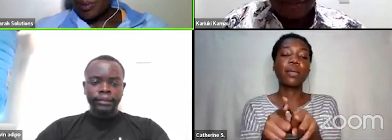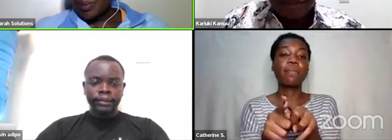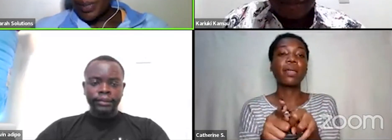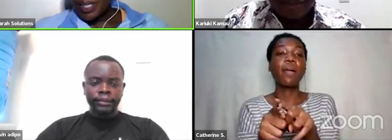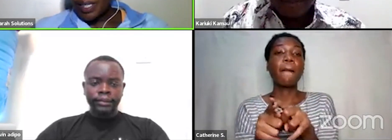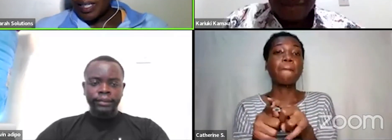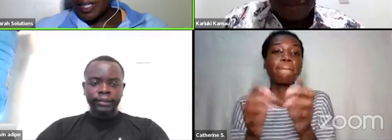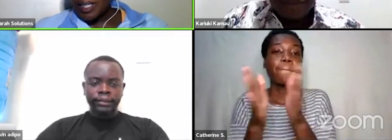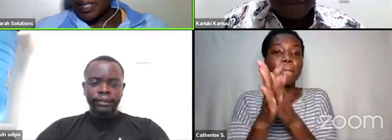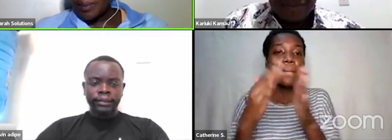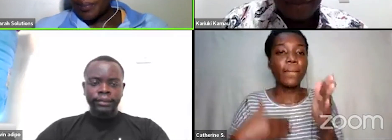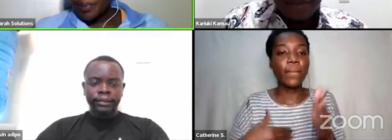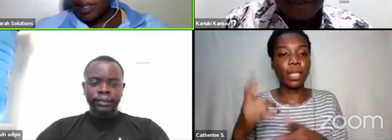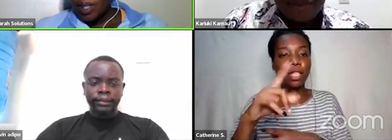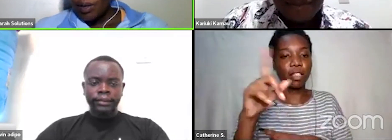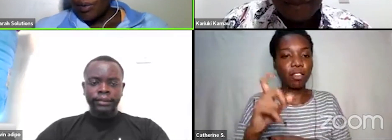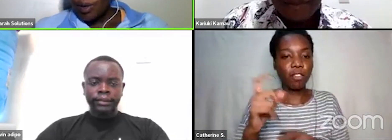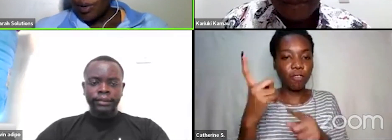question from